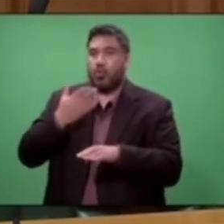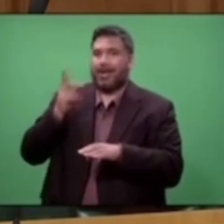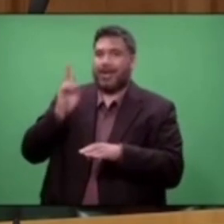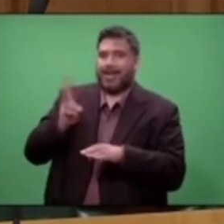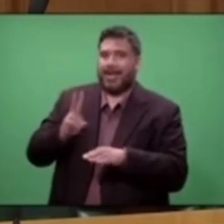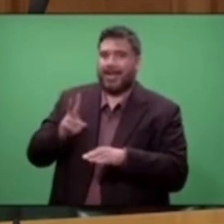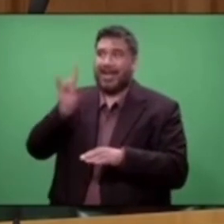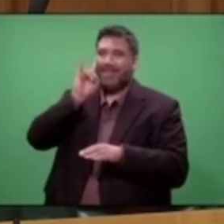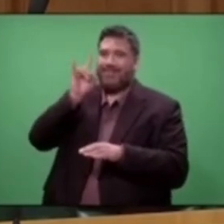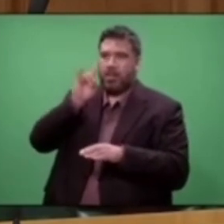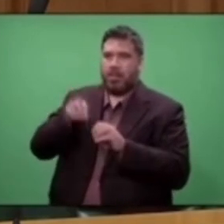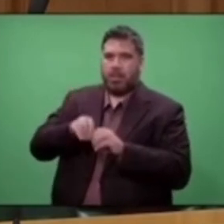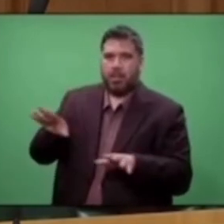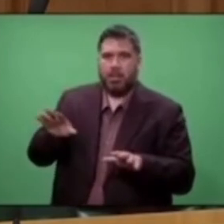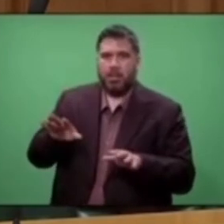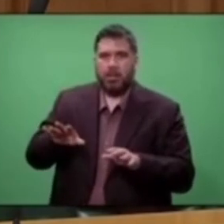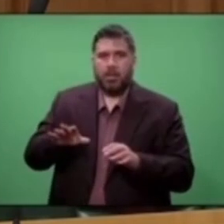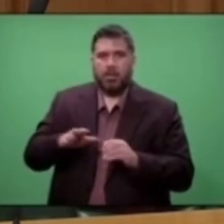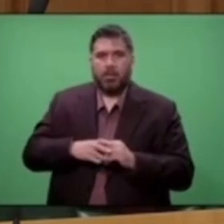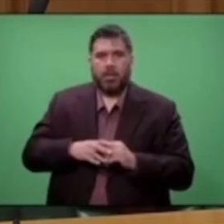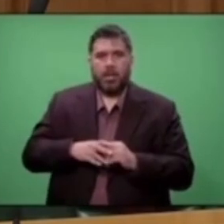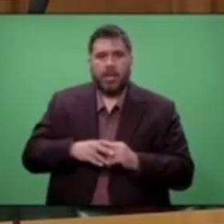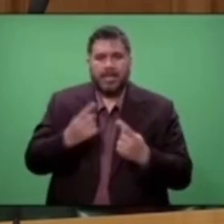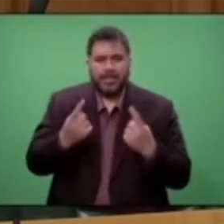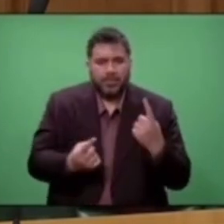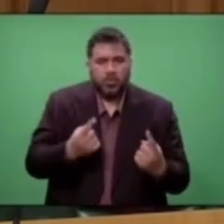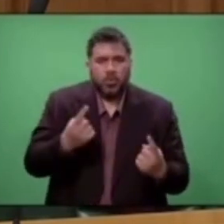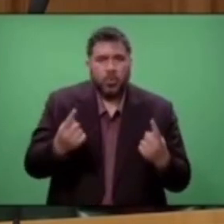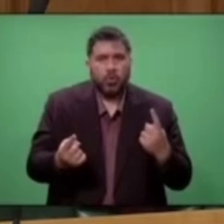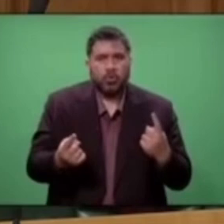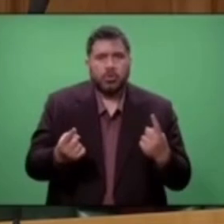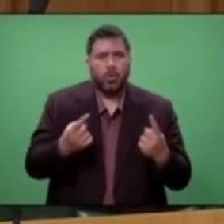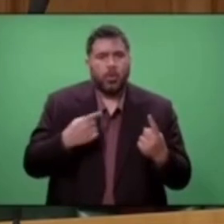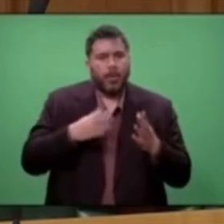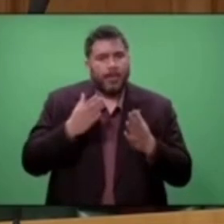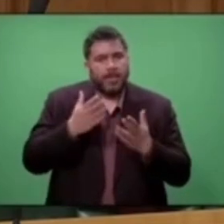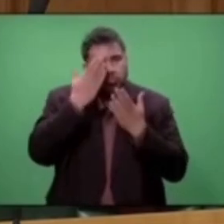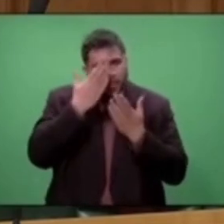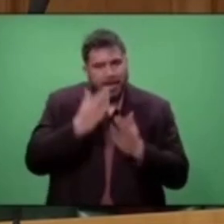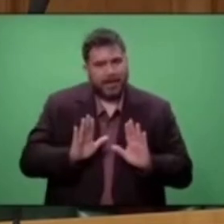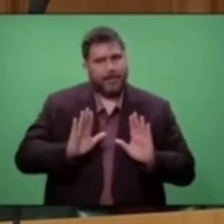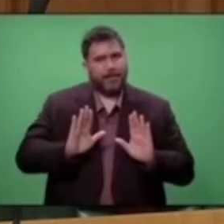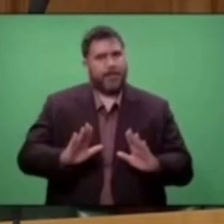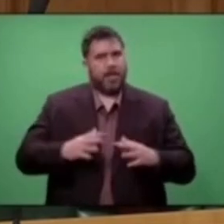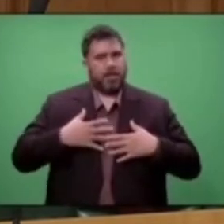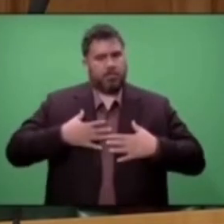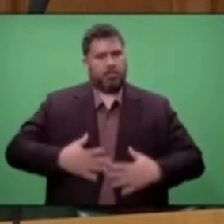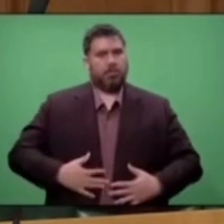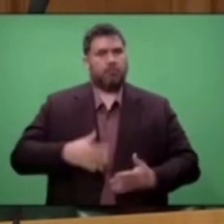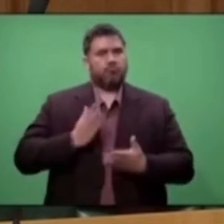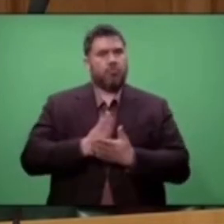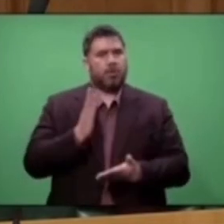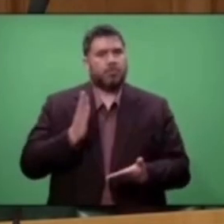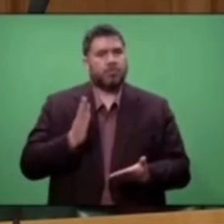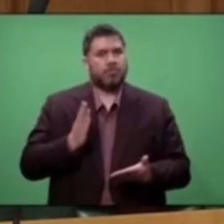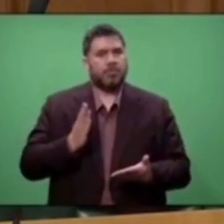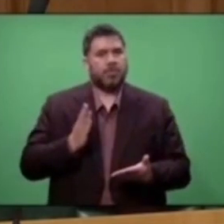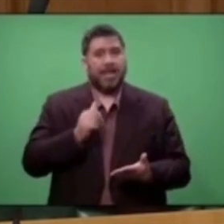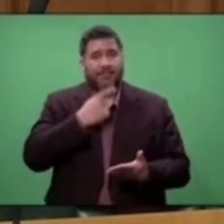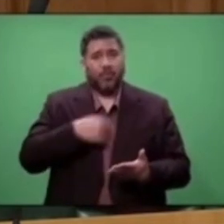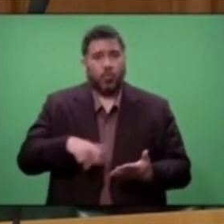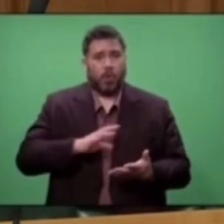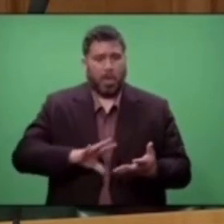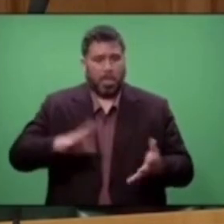If we deny vulnerable individuals their humanity, what would that say about ourselves? The question I ask